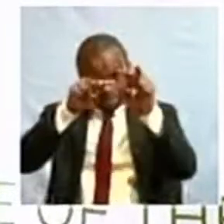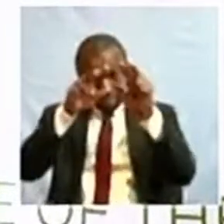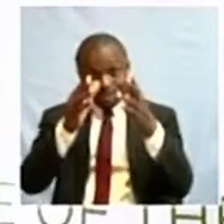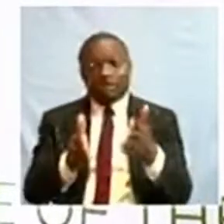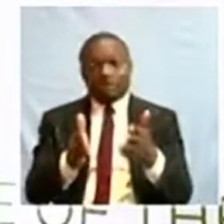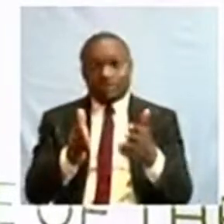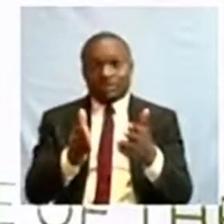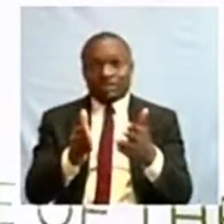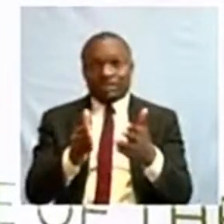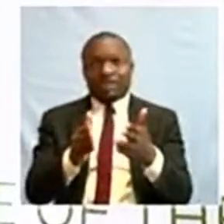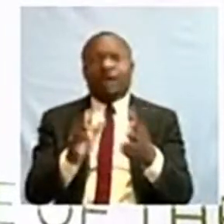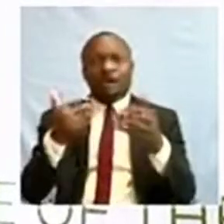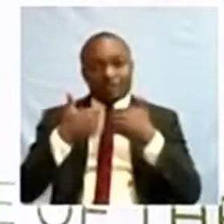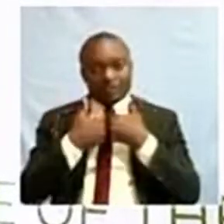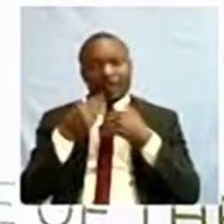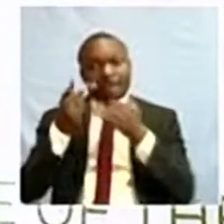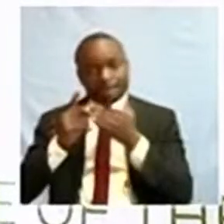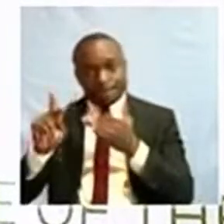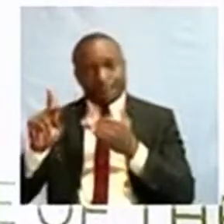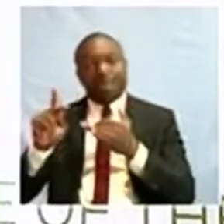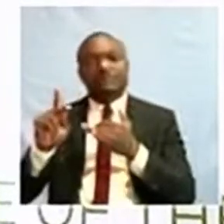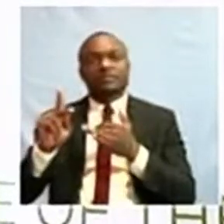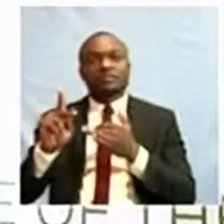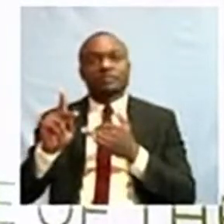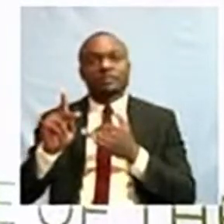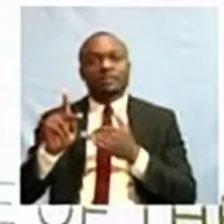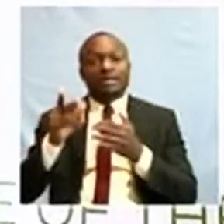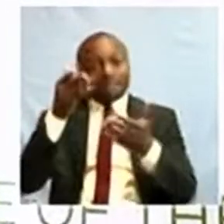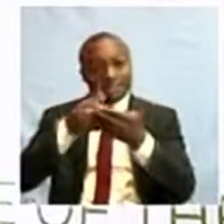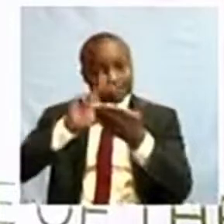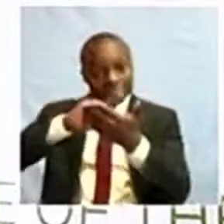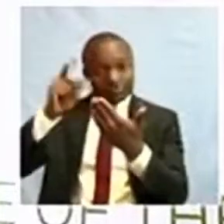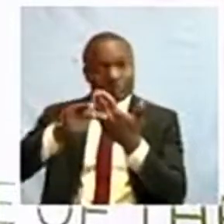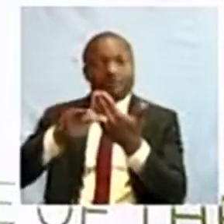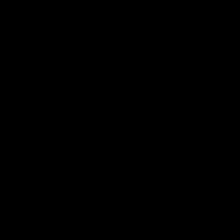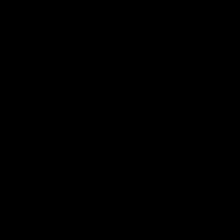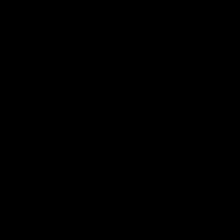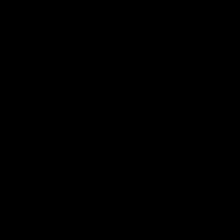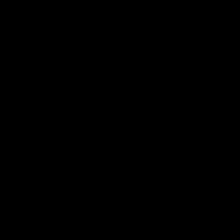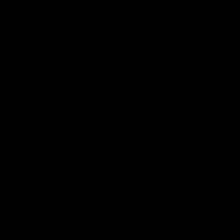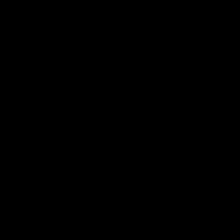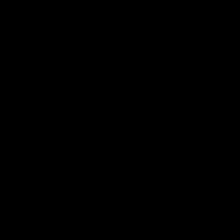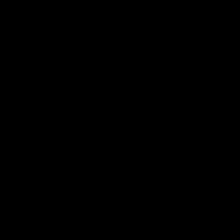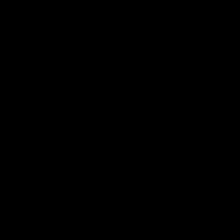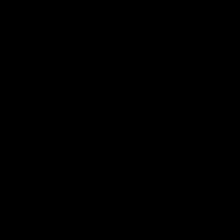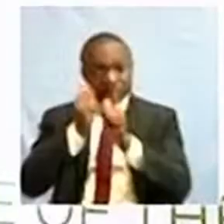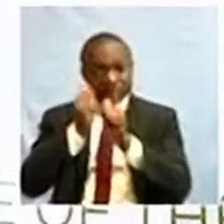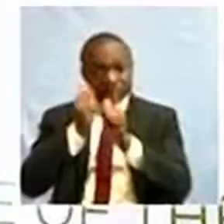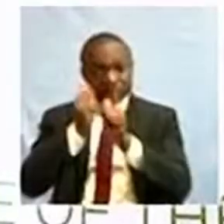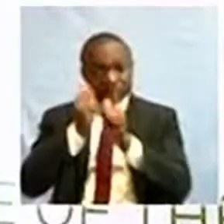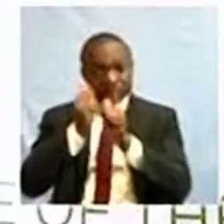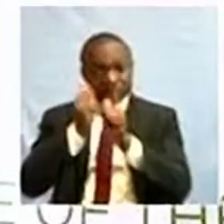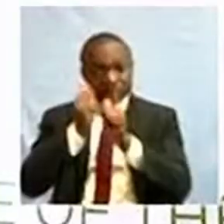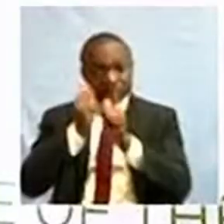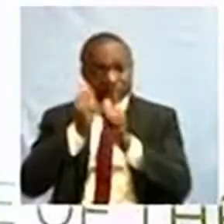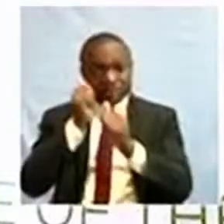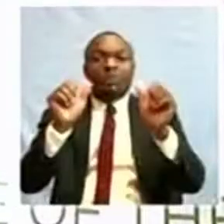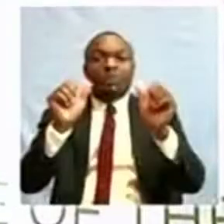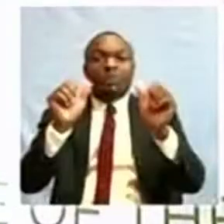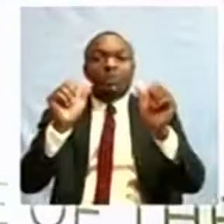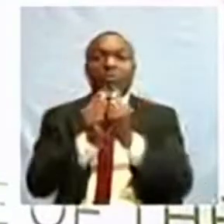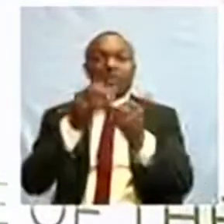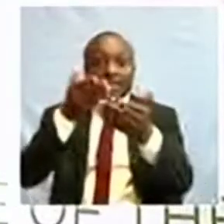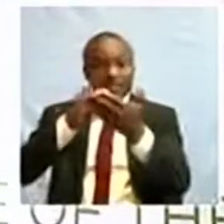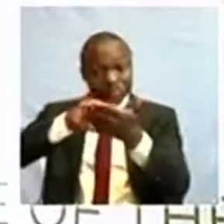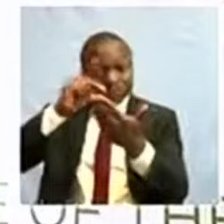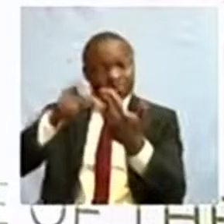we will definitely have a part 2 of this program. This is due to unforeseen circumstances with this